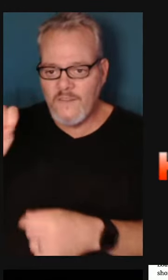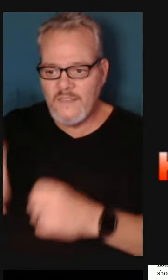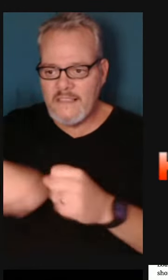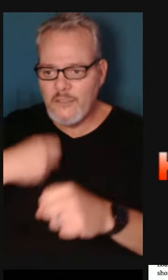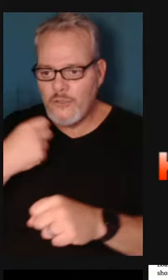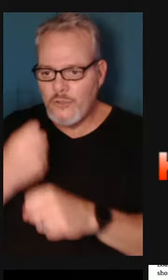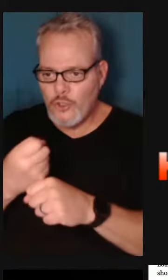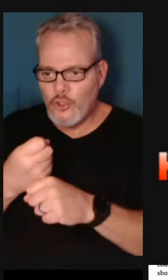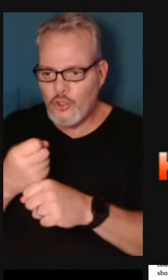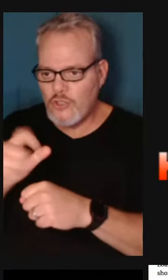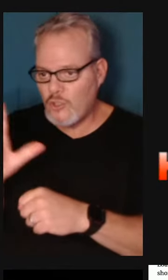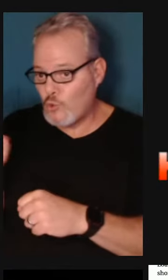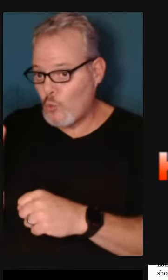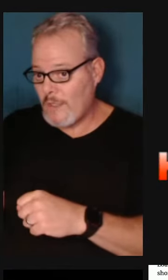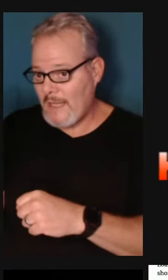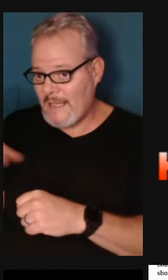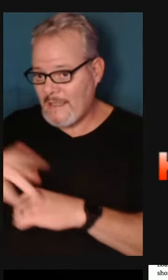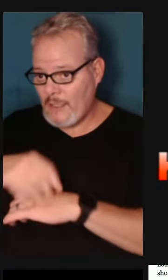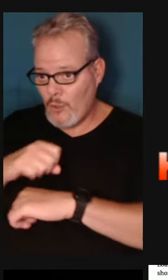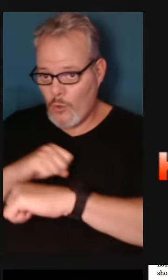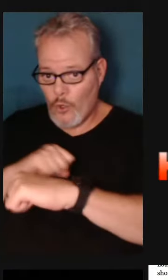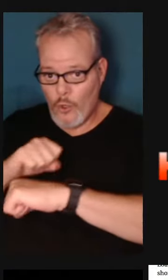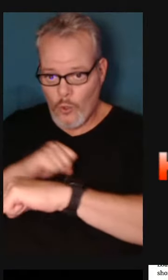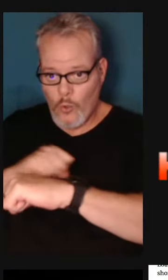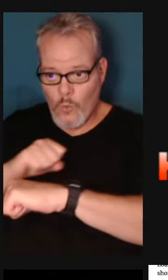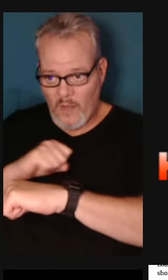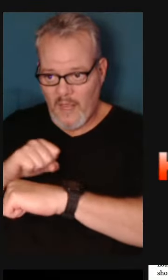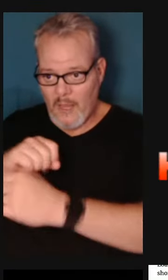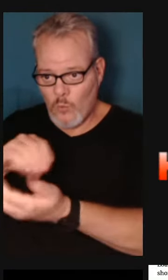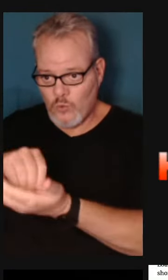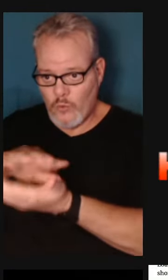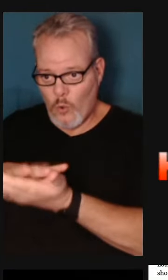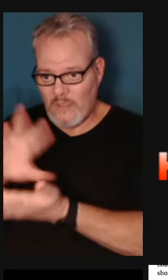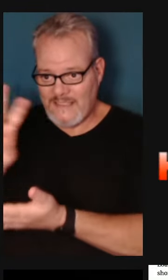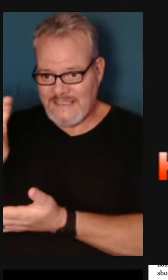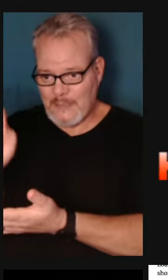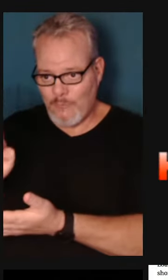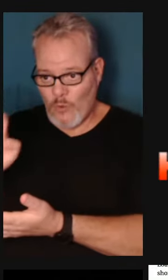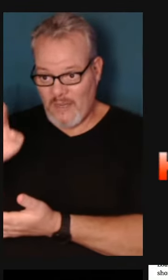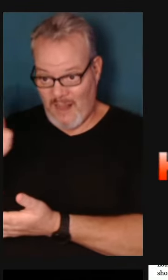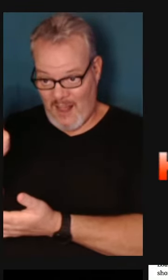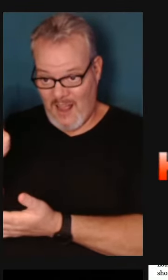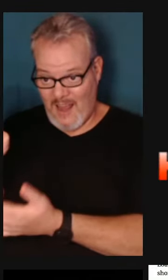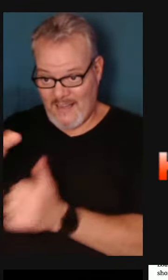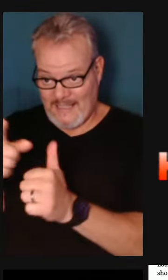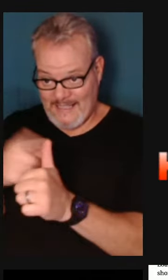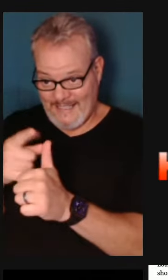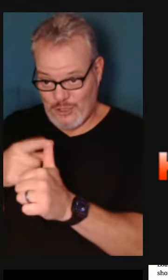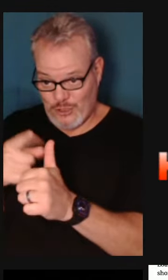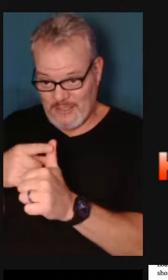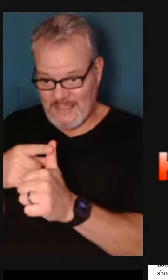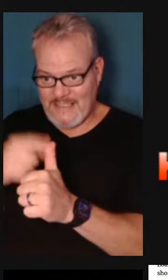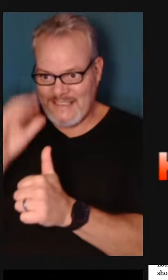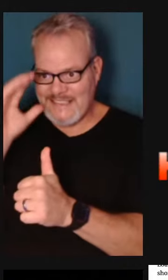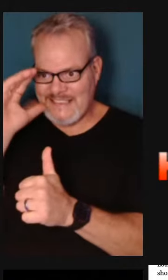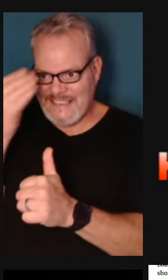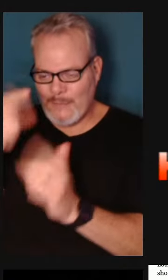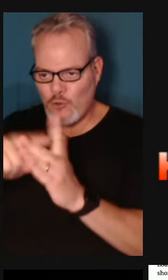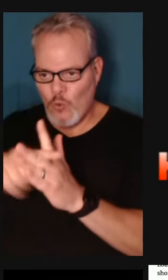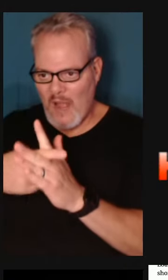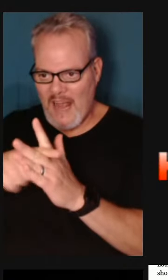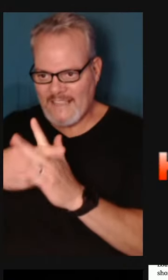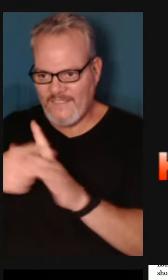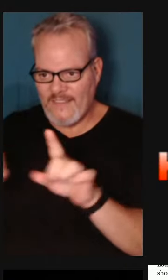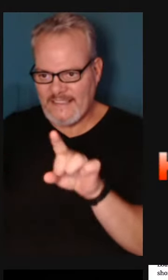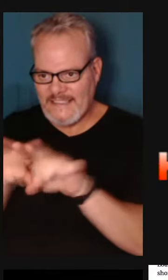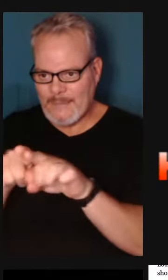earthquake that was reported as a 6.9, at least initially, seemed to activate similar areas as